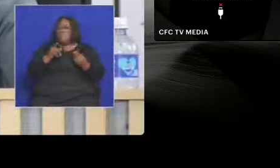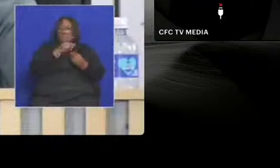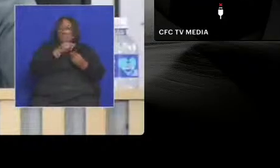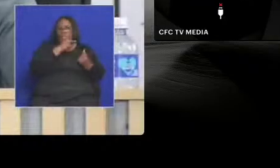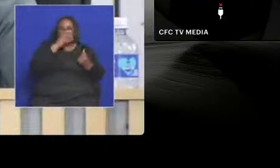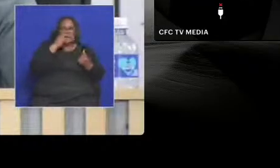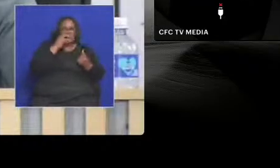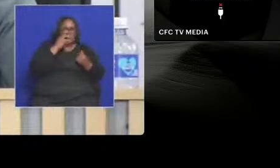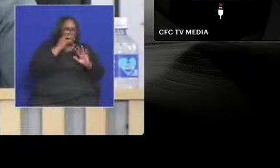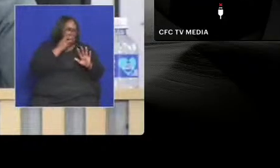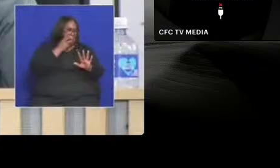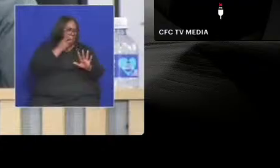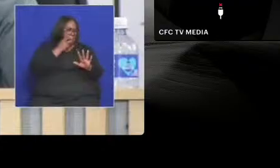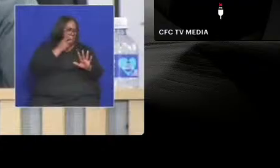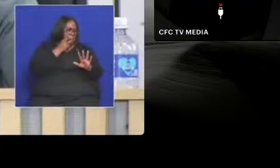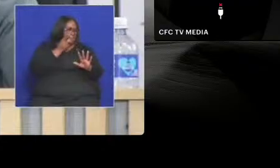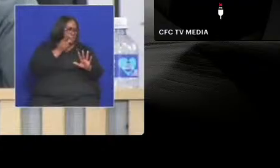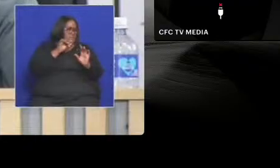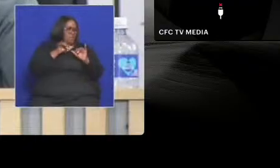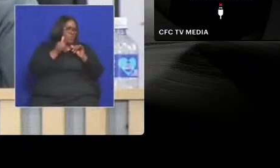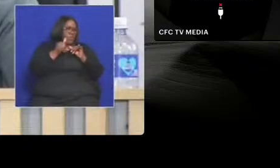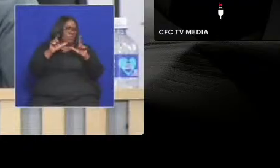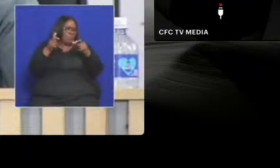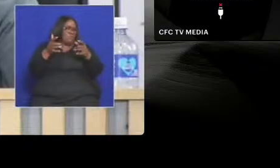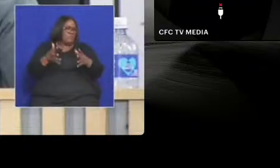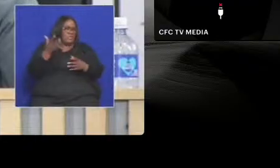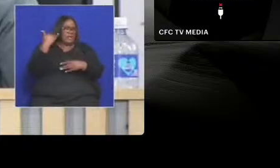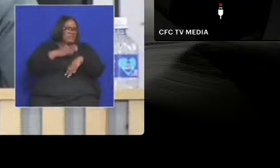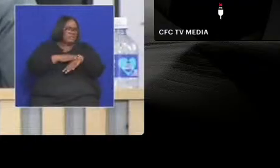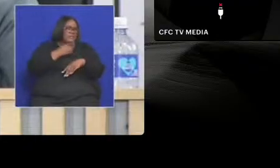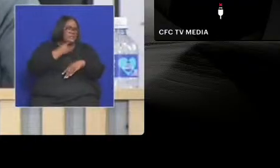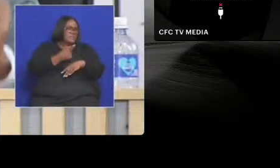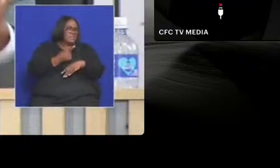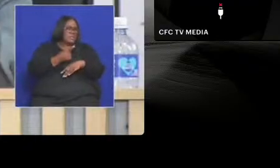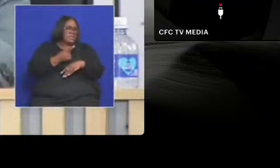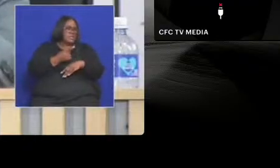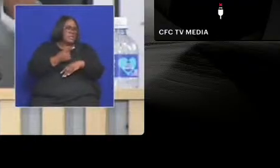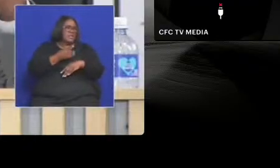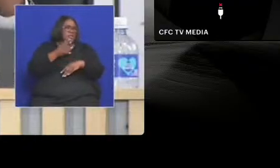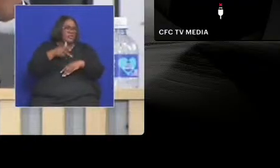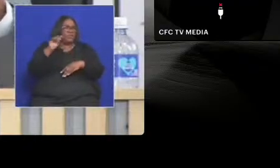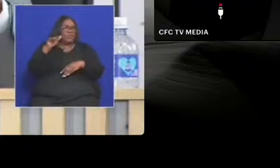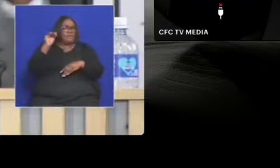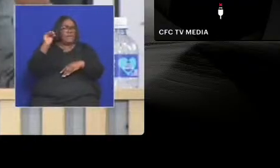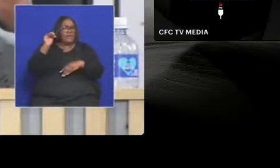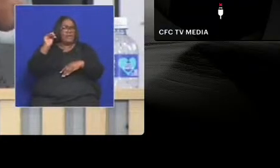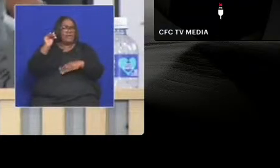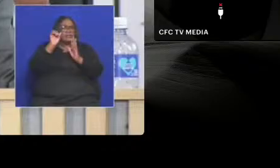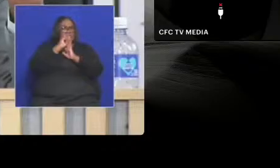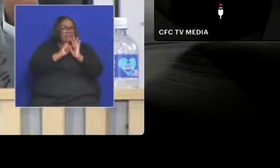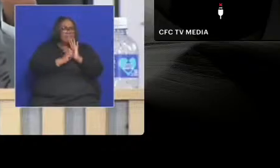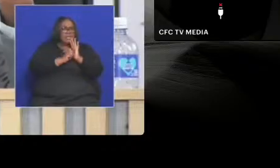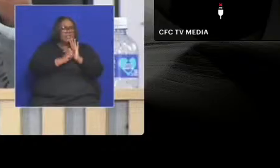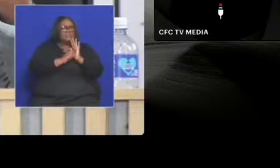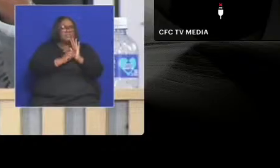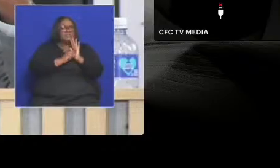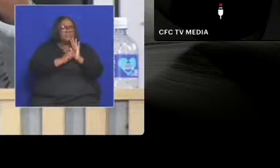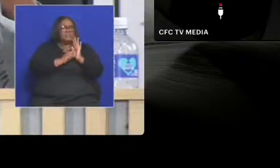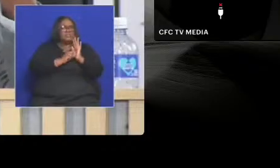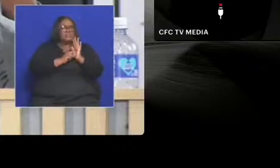And since, Commissioner, I don't know, because into Sapuna, the bank statements, it will show there when I was paying the